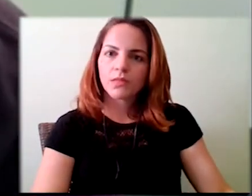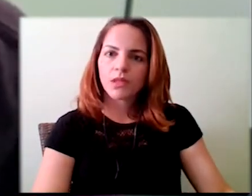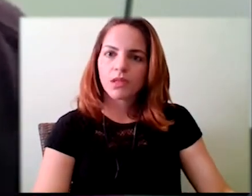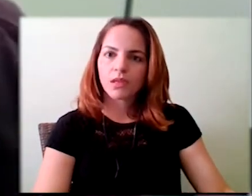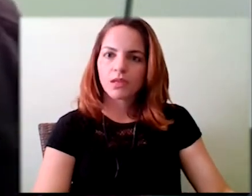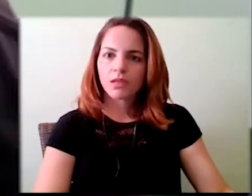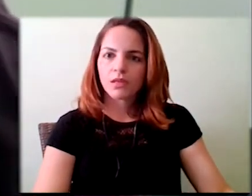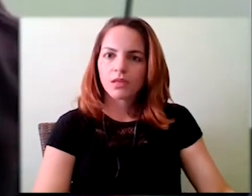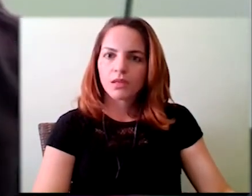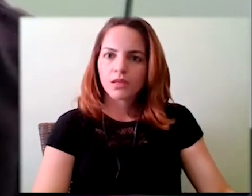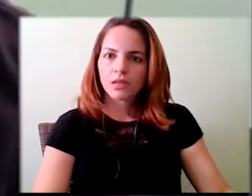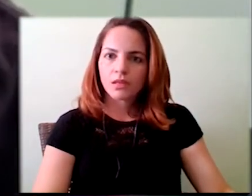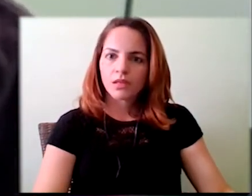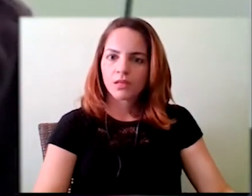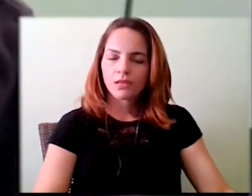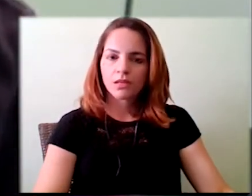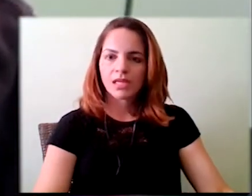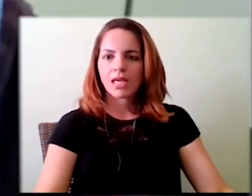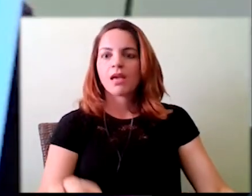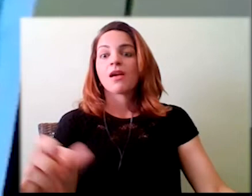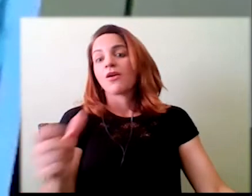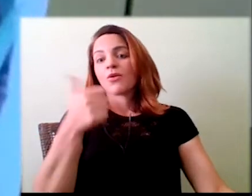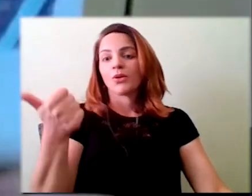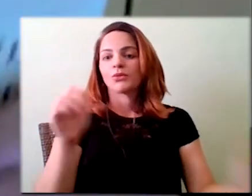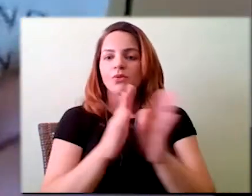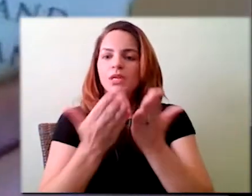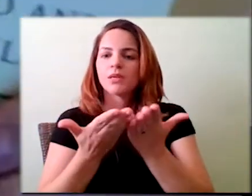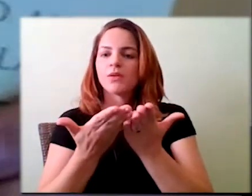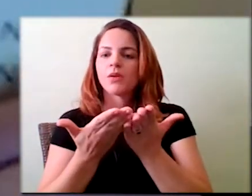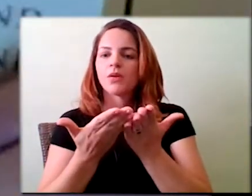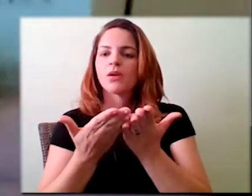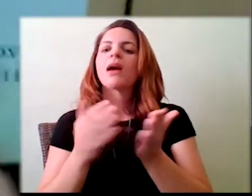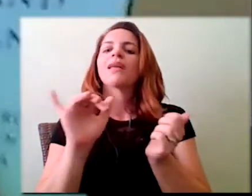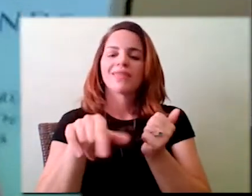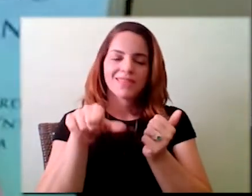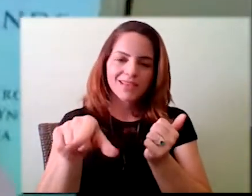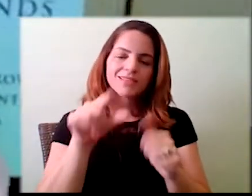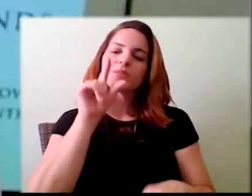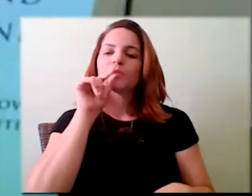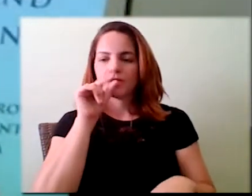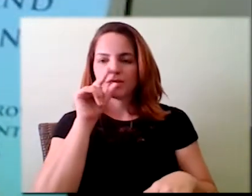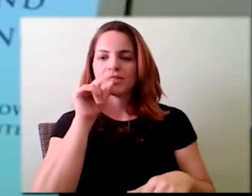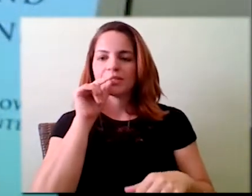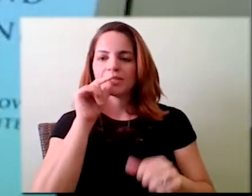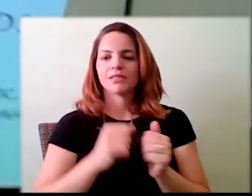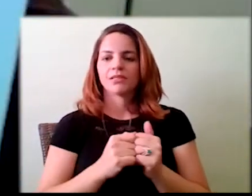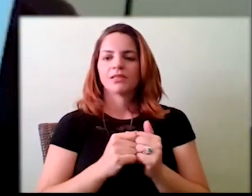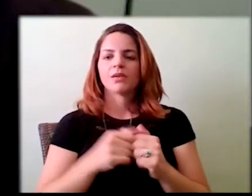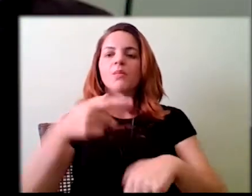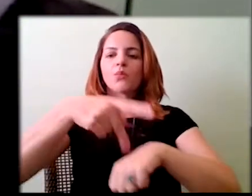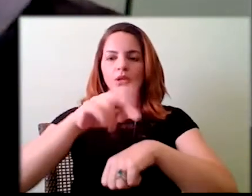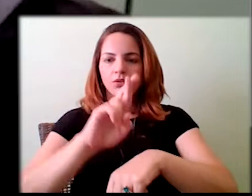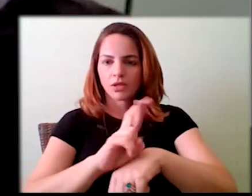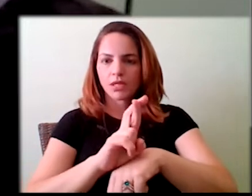for anyone who's a bird watcher or a birder. We have Birds of Puerto Rico and the